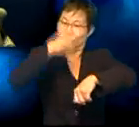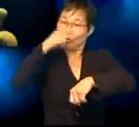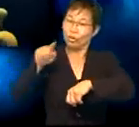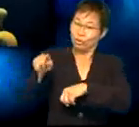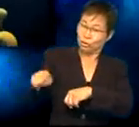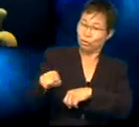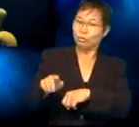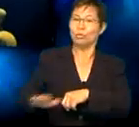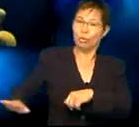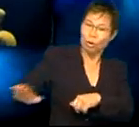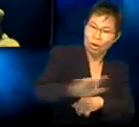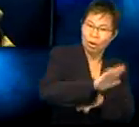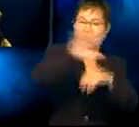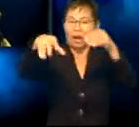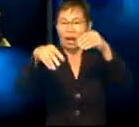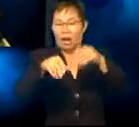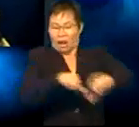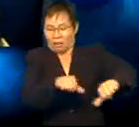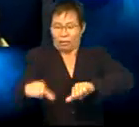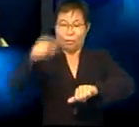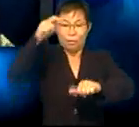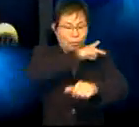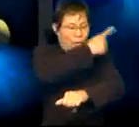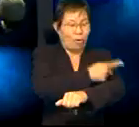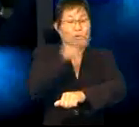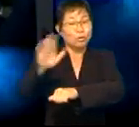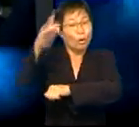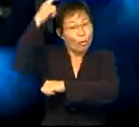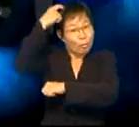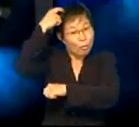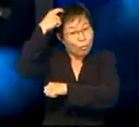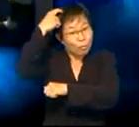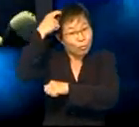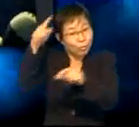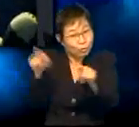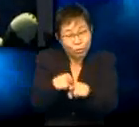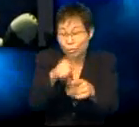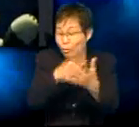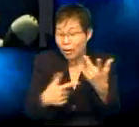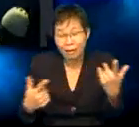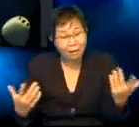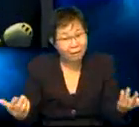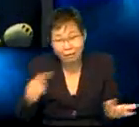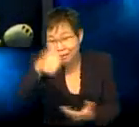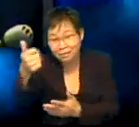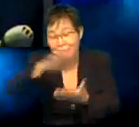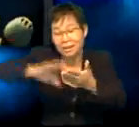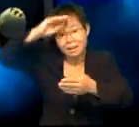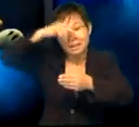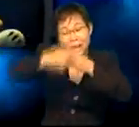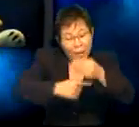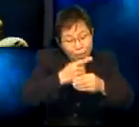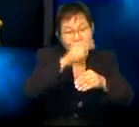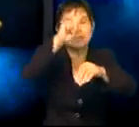for you guys to activate the power of your brains too. What else? Learn about